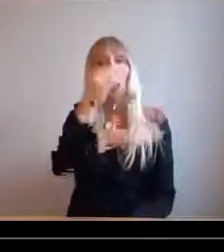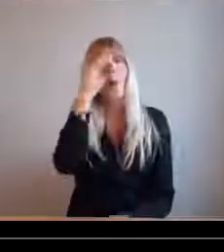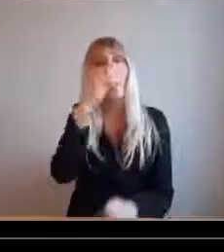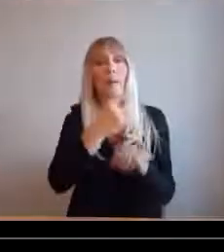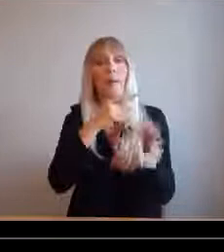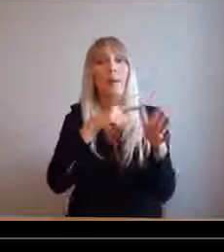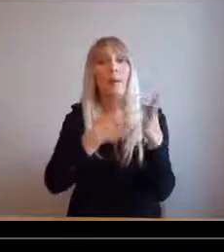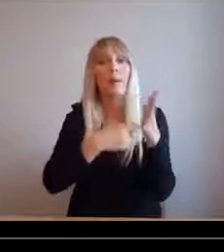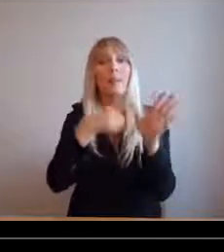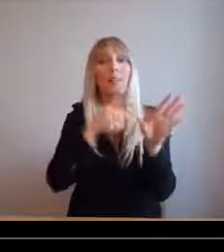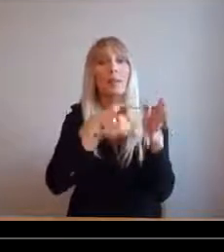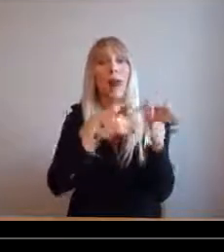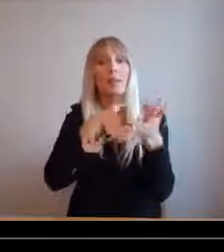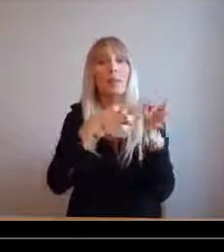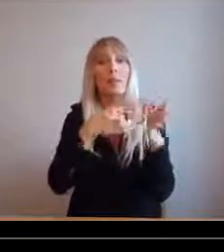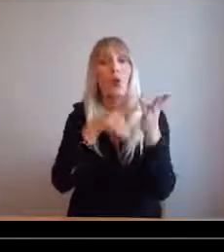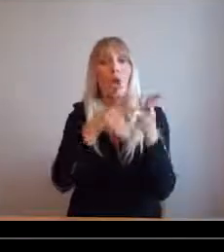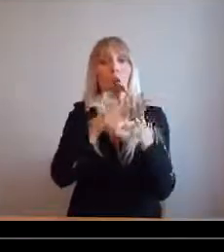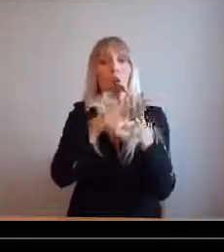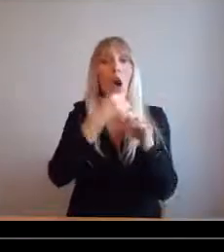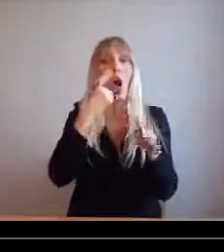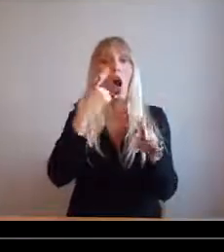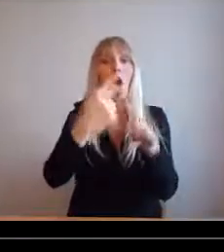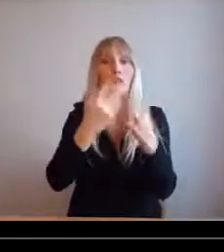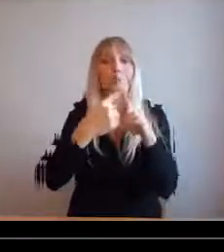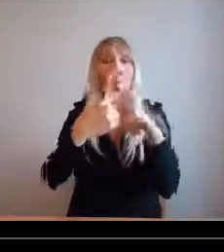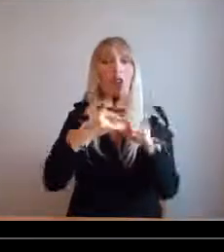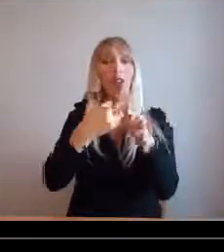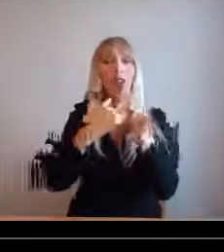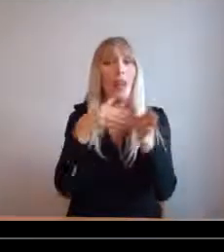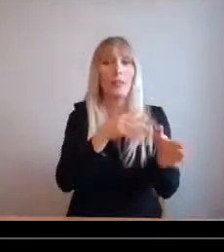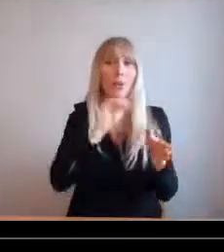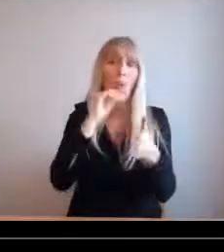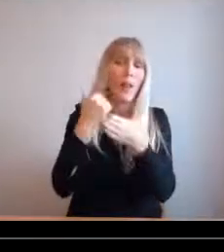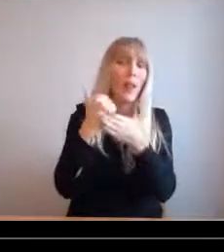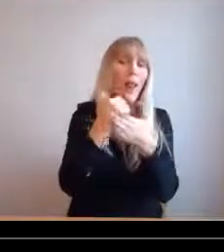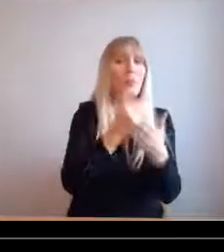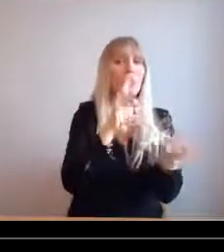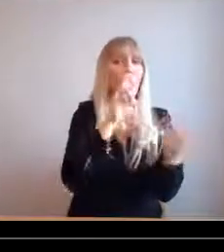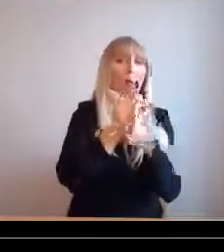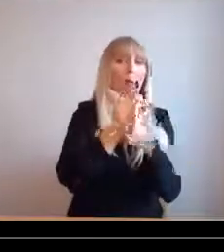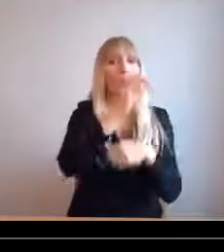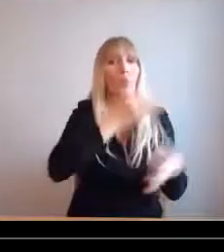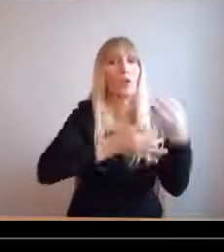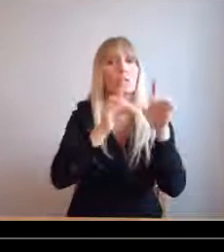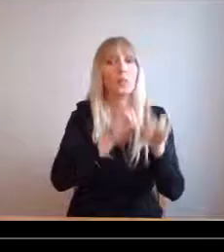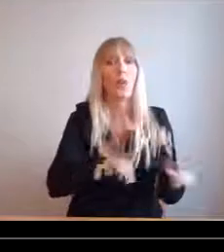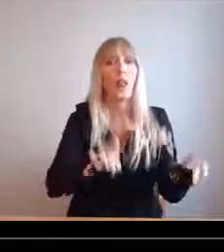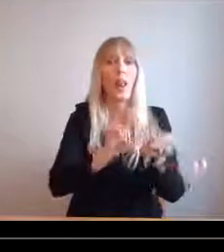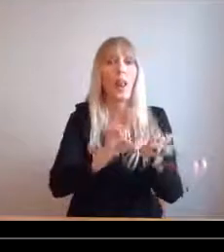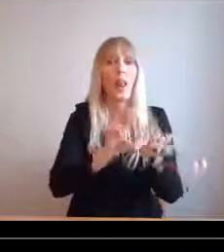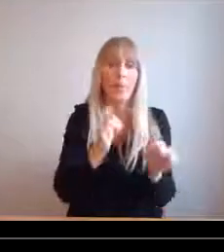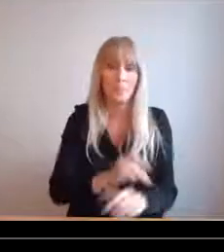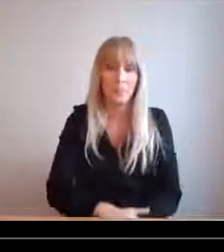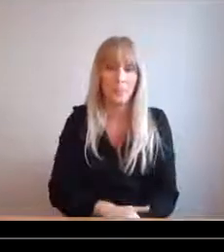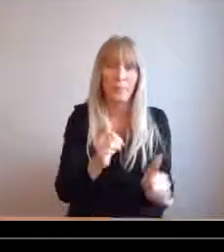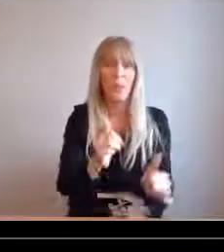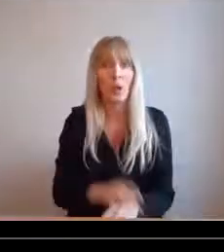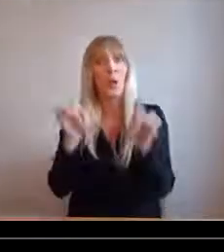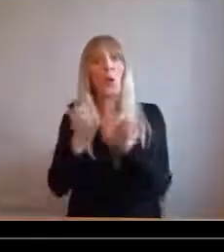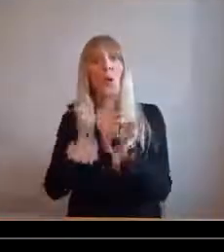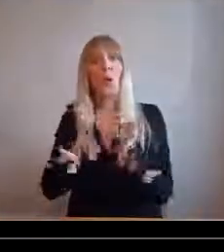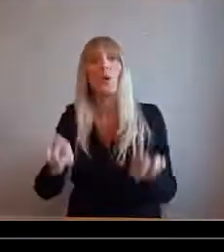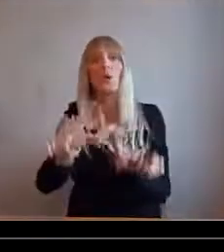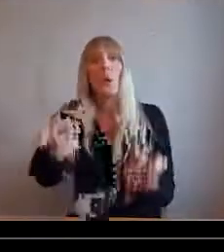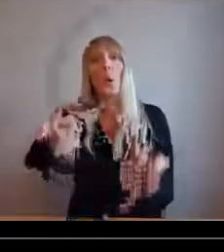Technical Lead for Lower Thames Crossing, and I'll be helping to answer many of the questions today. And we've also got